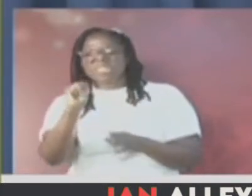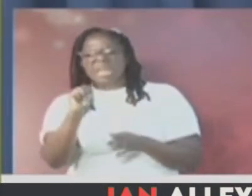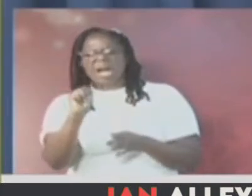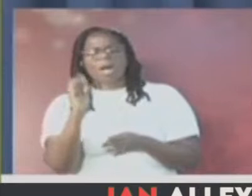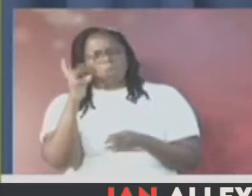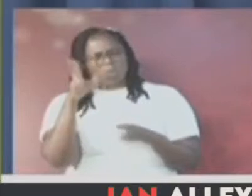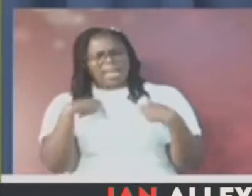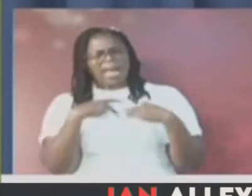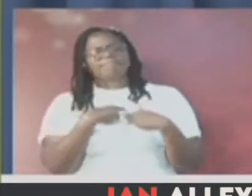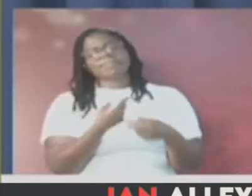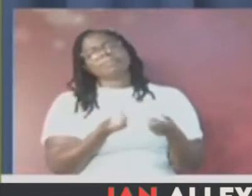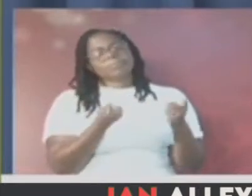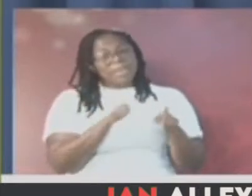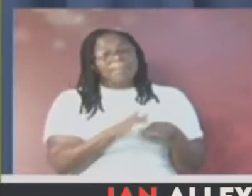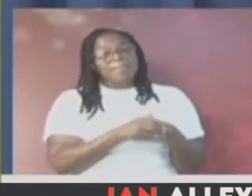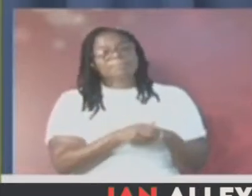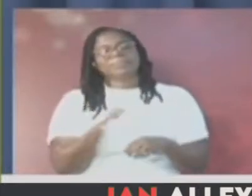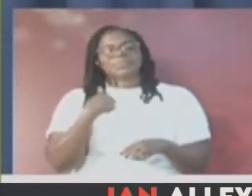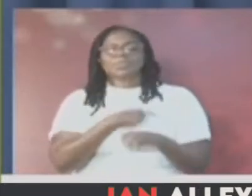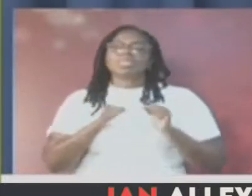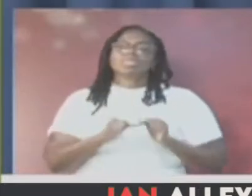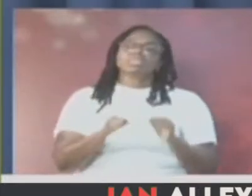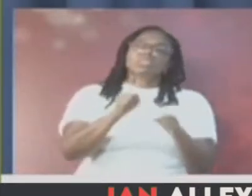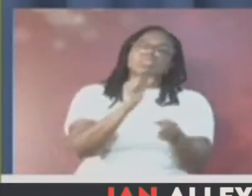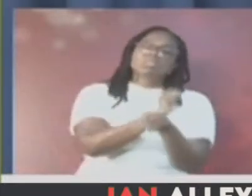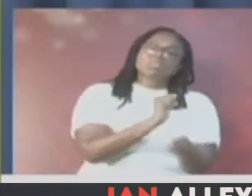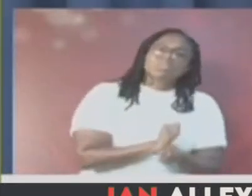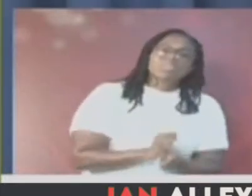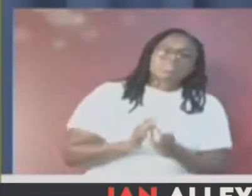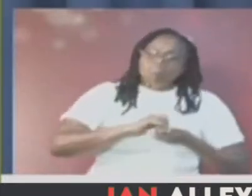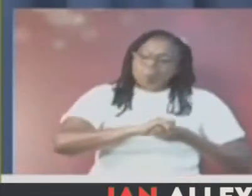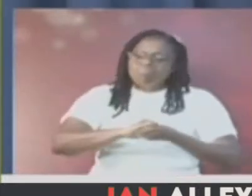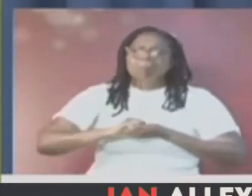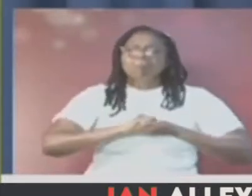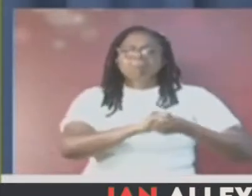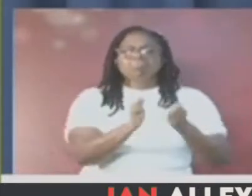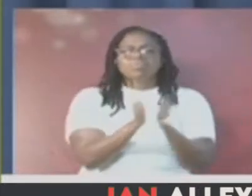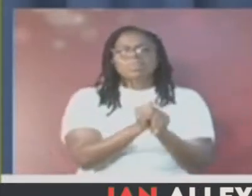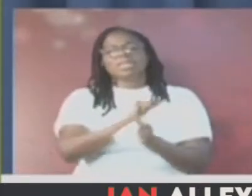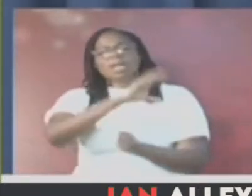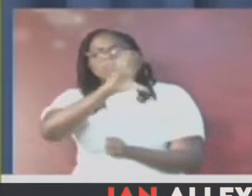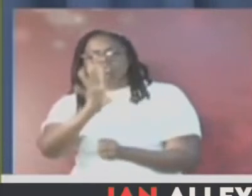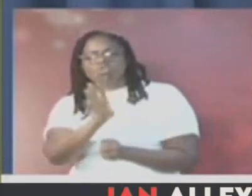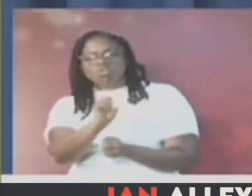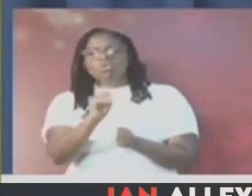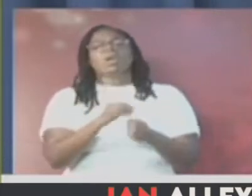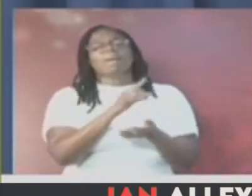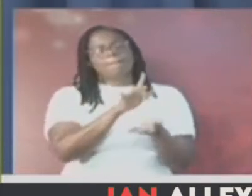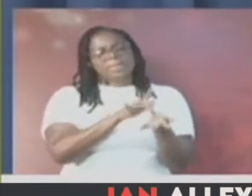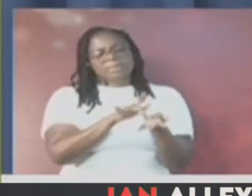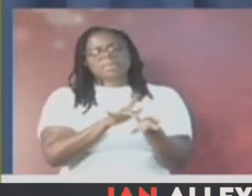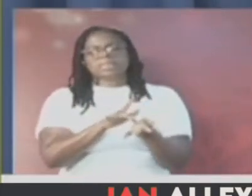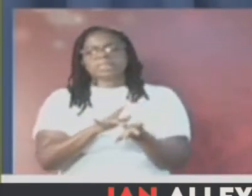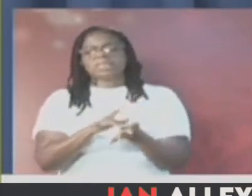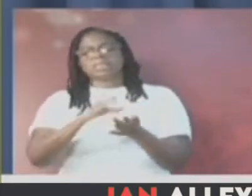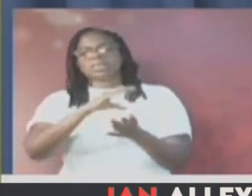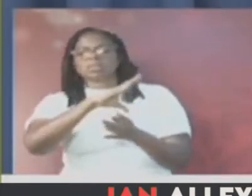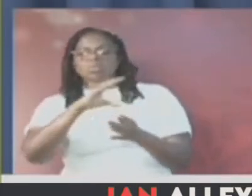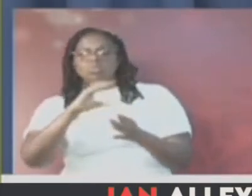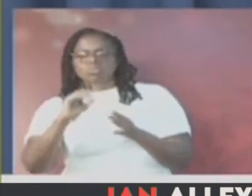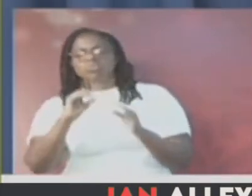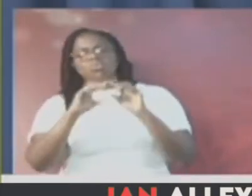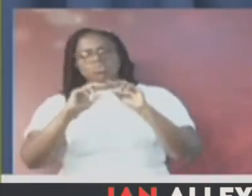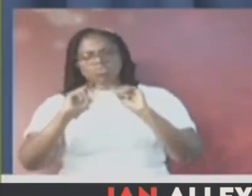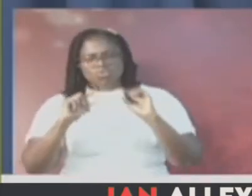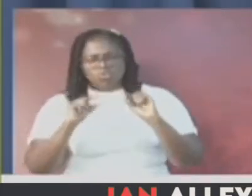We continue to work with the African Medicines Council. They have indicated they're in the process